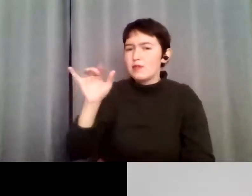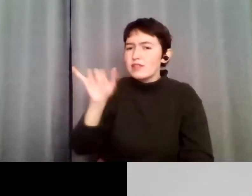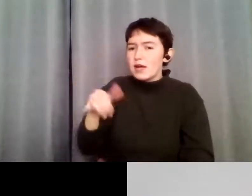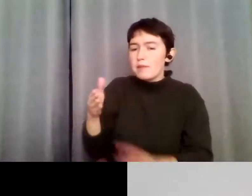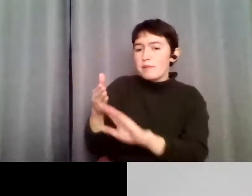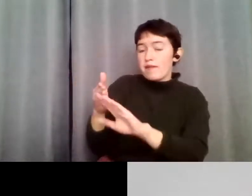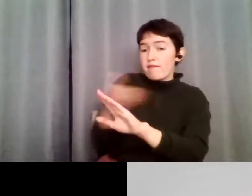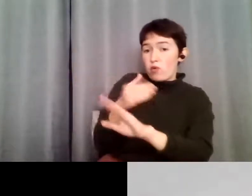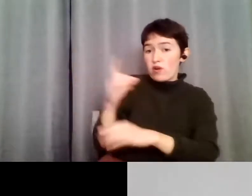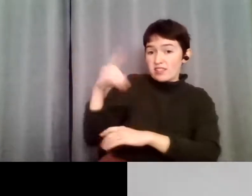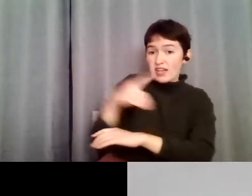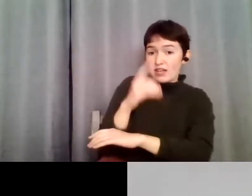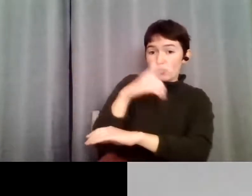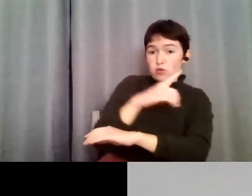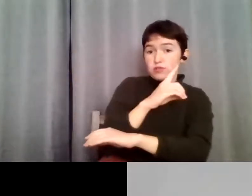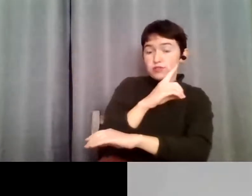dinosaurs. So